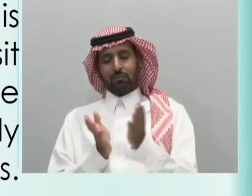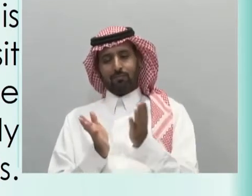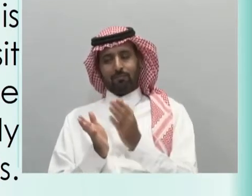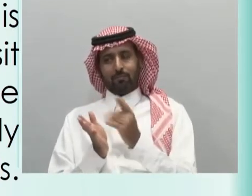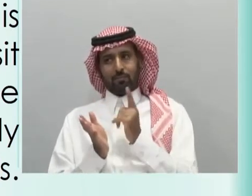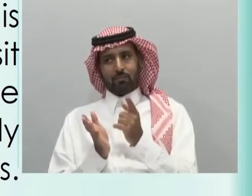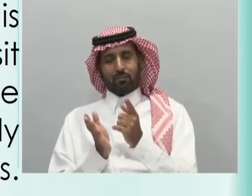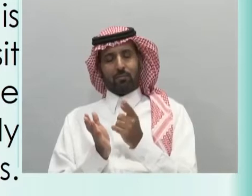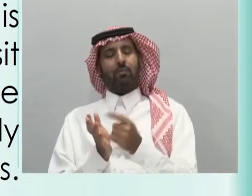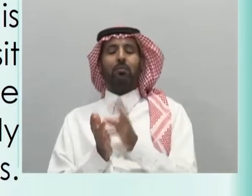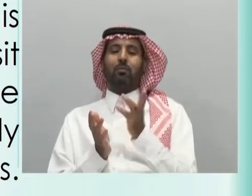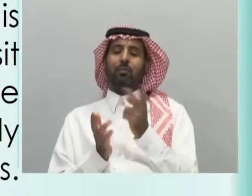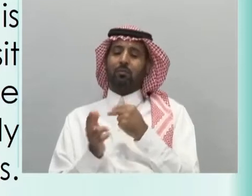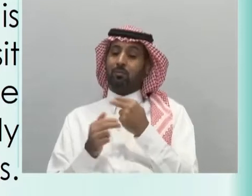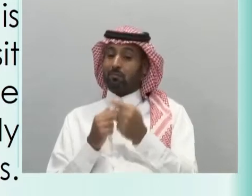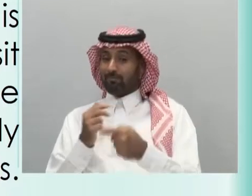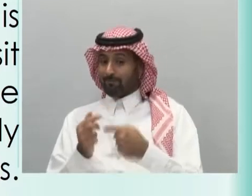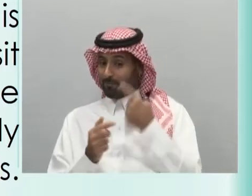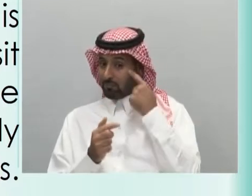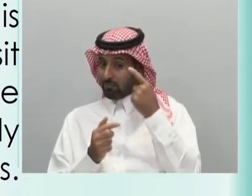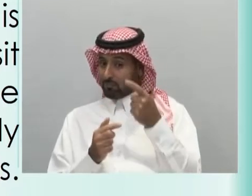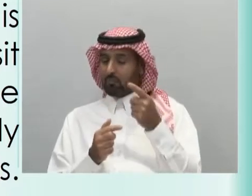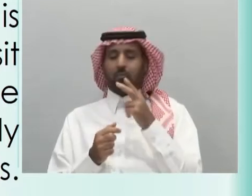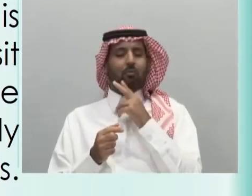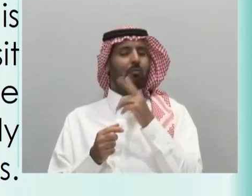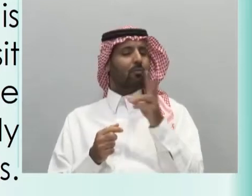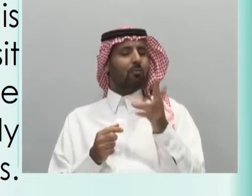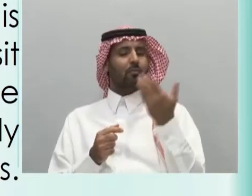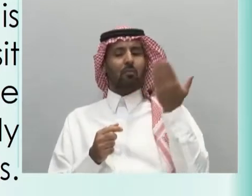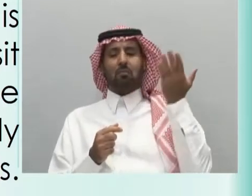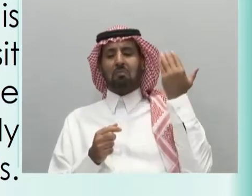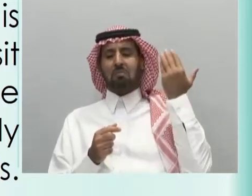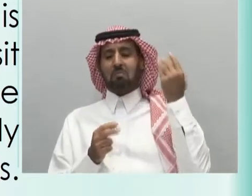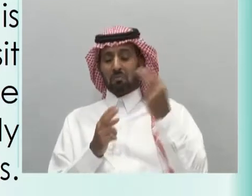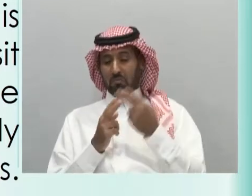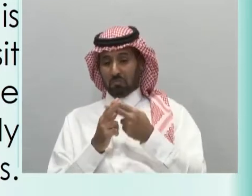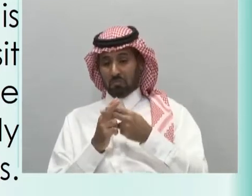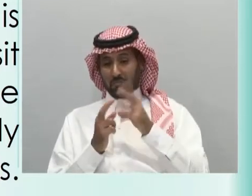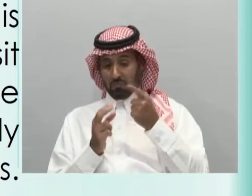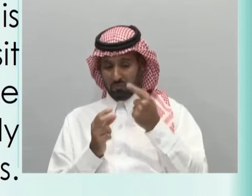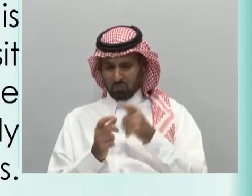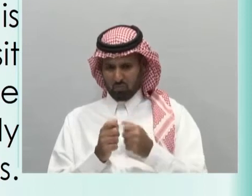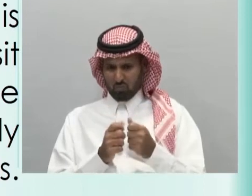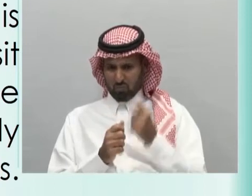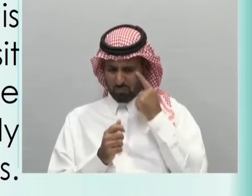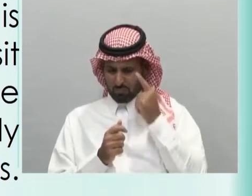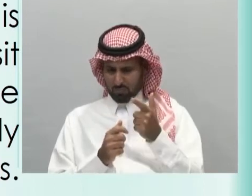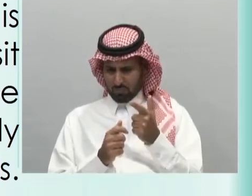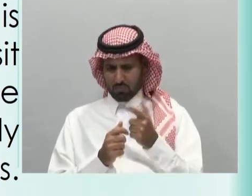Okay, so usually traditional hotels are expensive. But this one is described